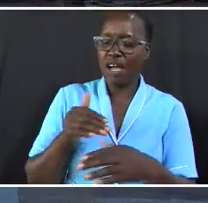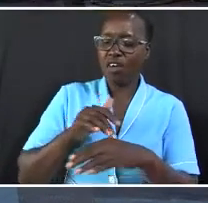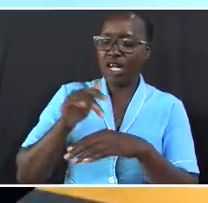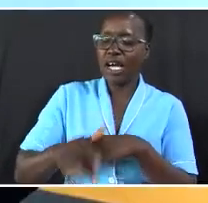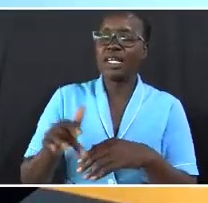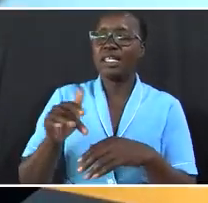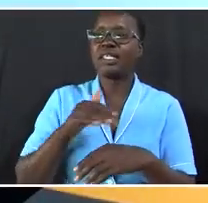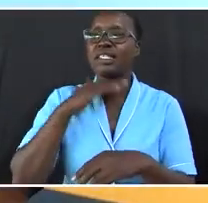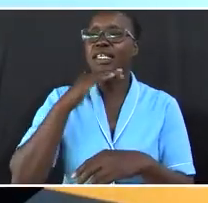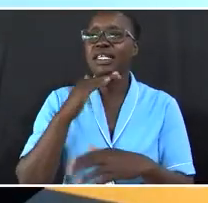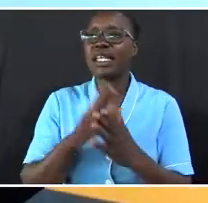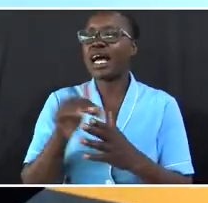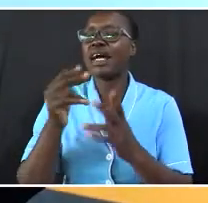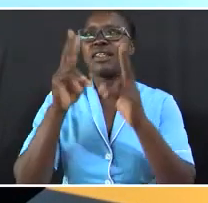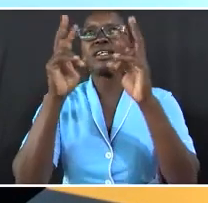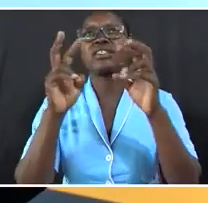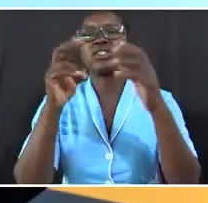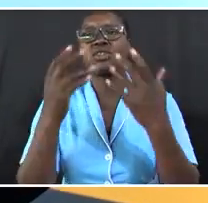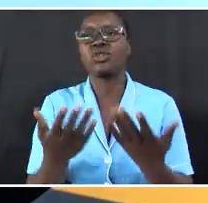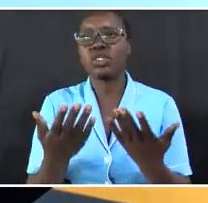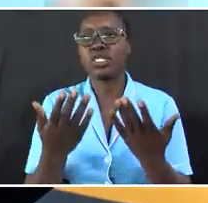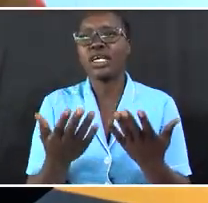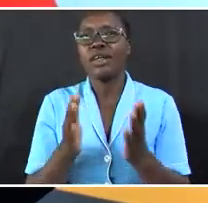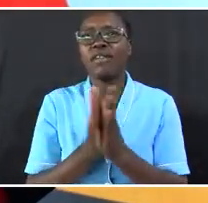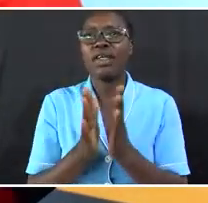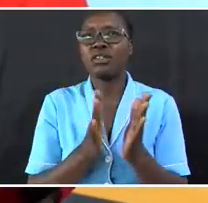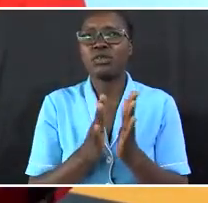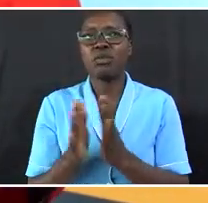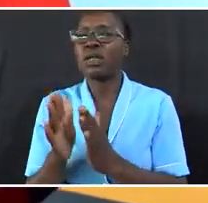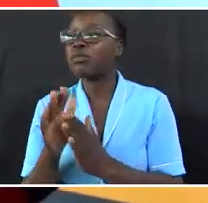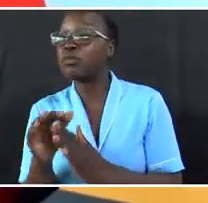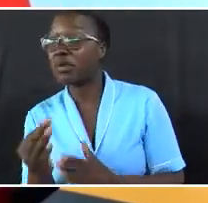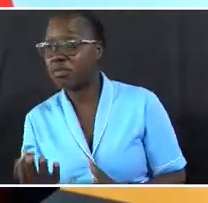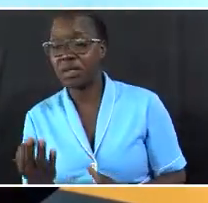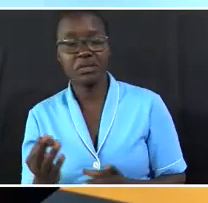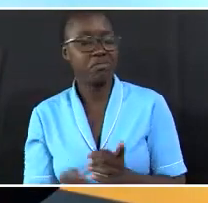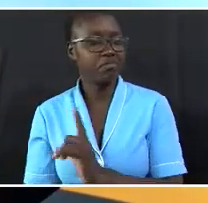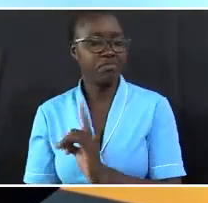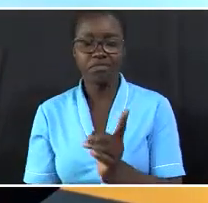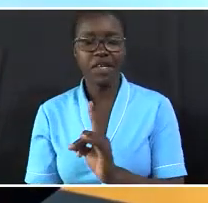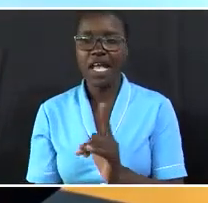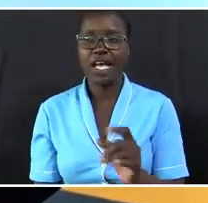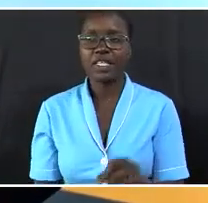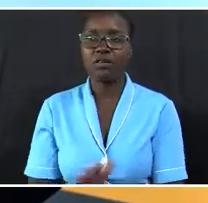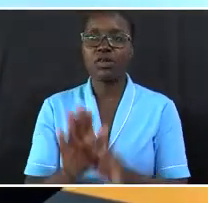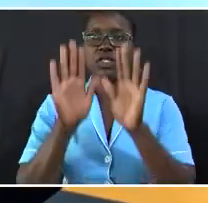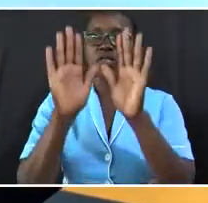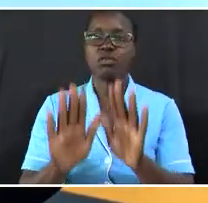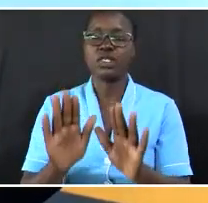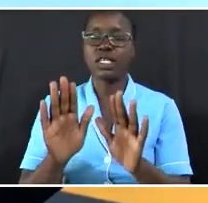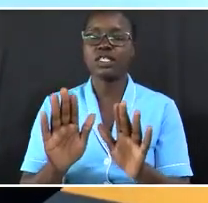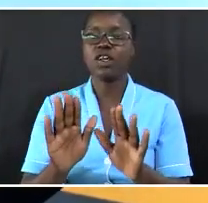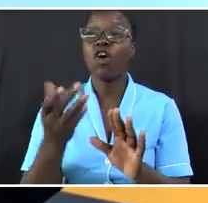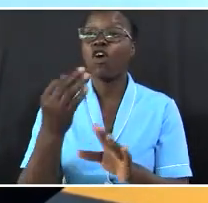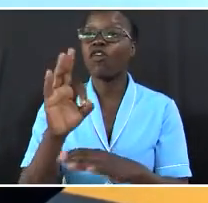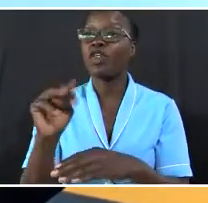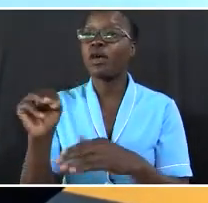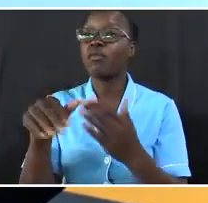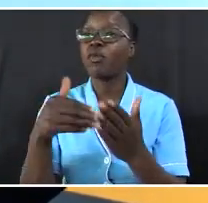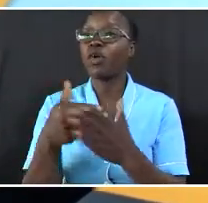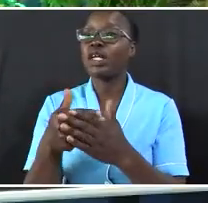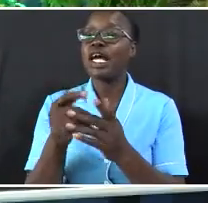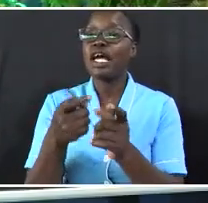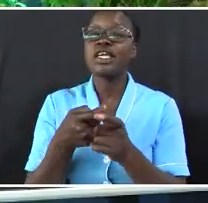about other issues that you plan and they have failed. And the most important one of them all, he